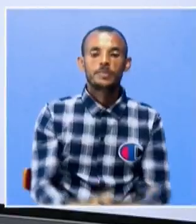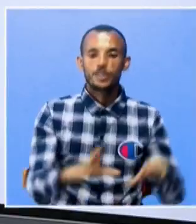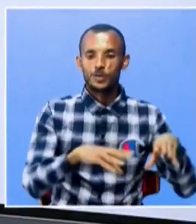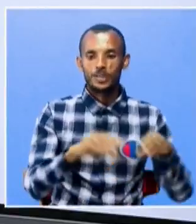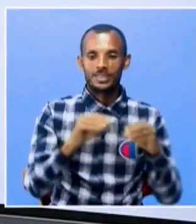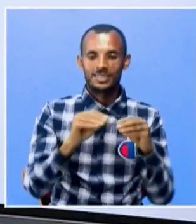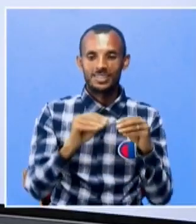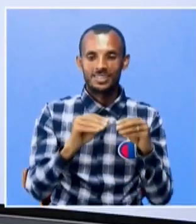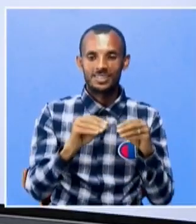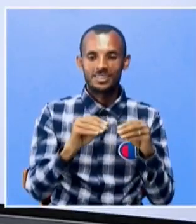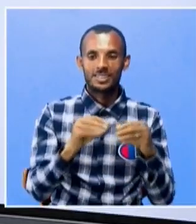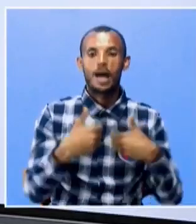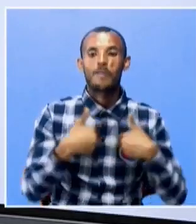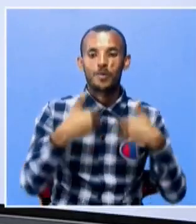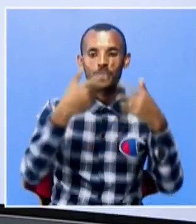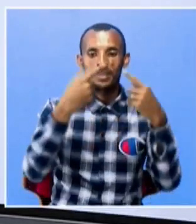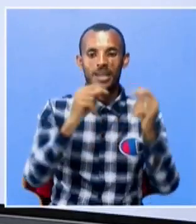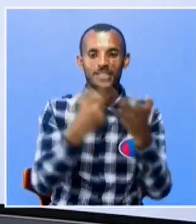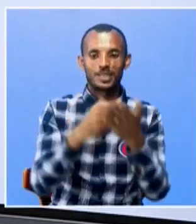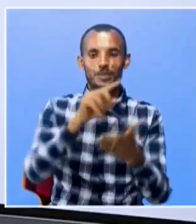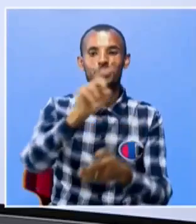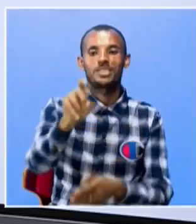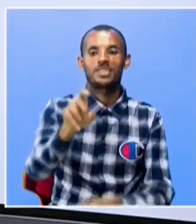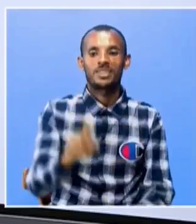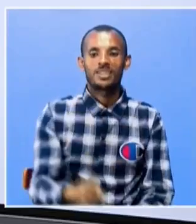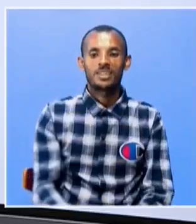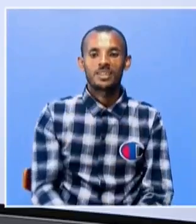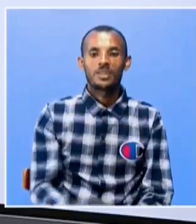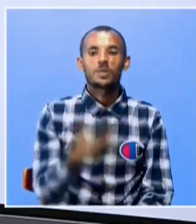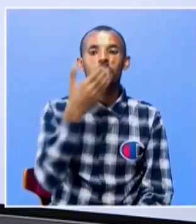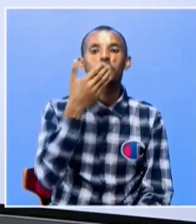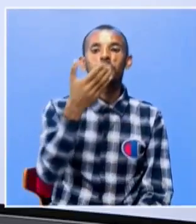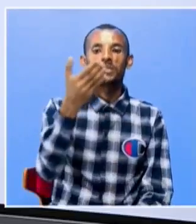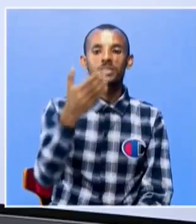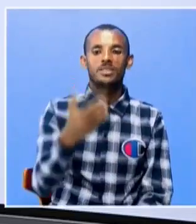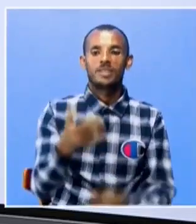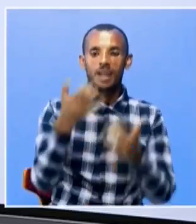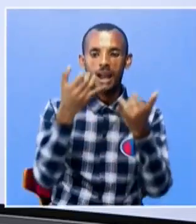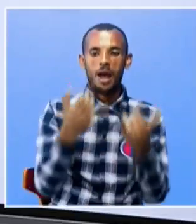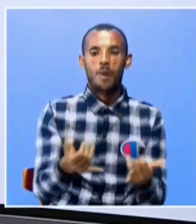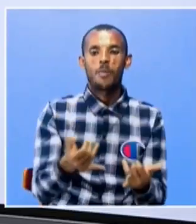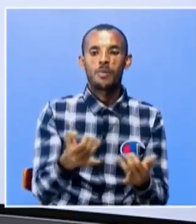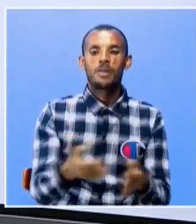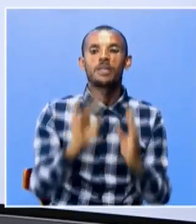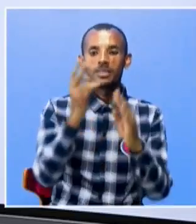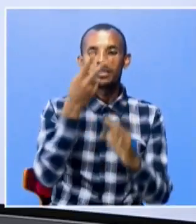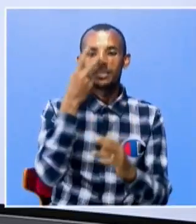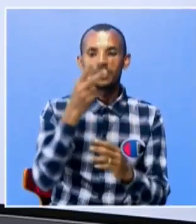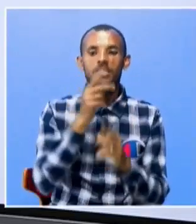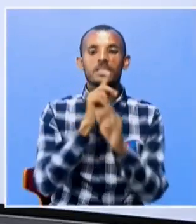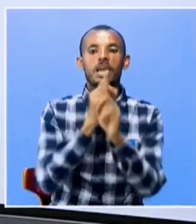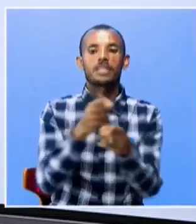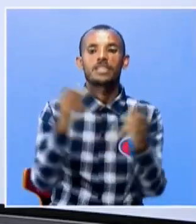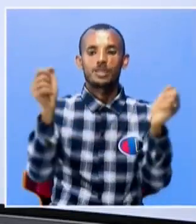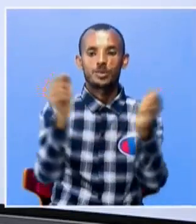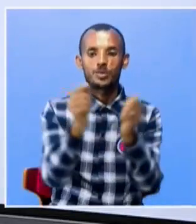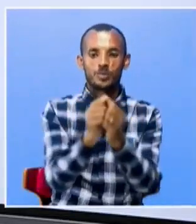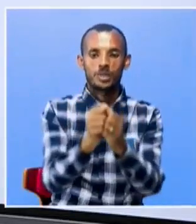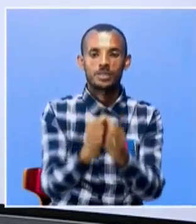Students, have you tried the question? Good. Now, let's see the answer together.